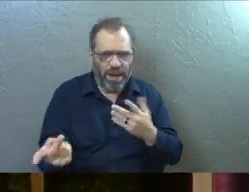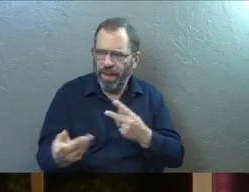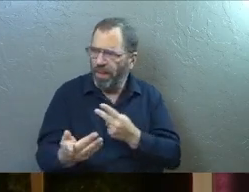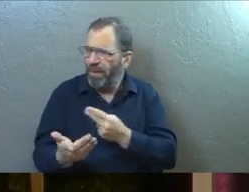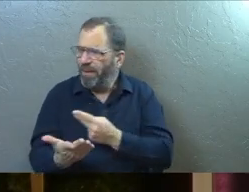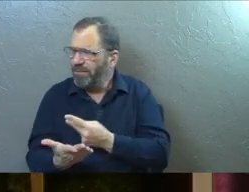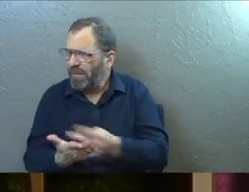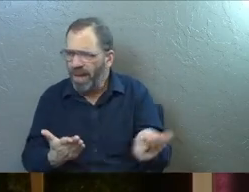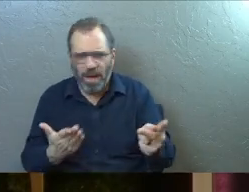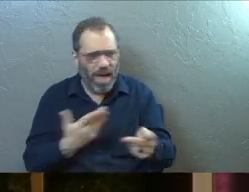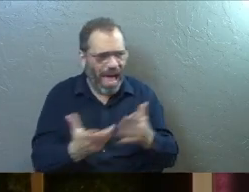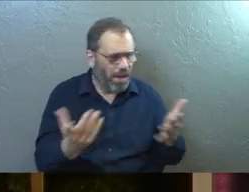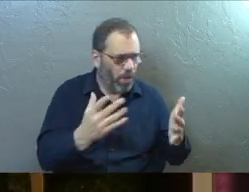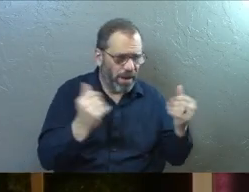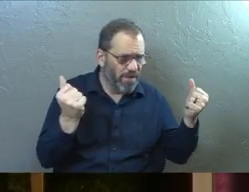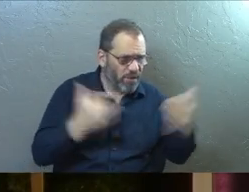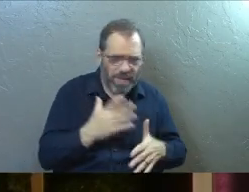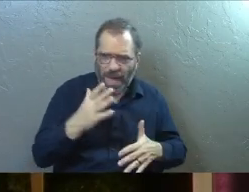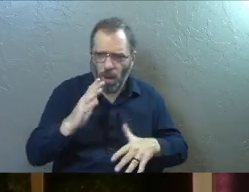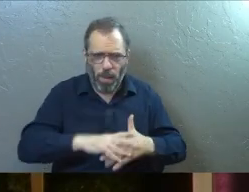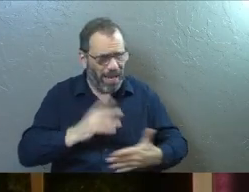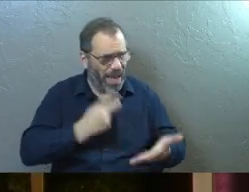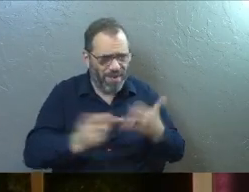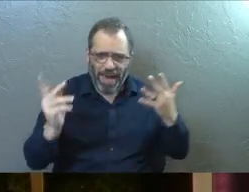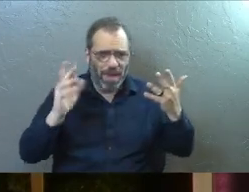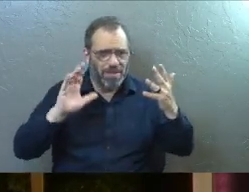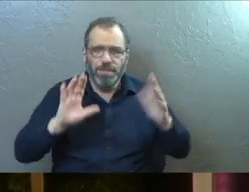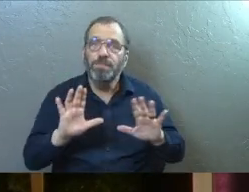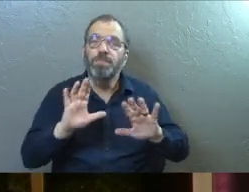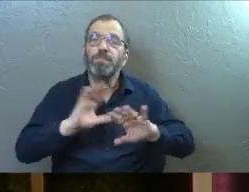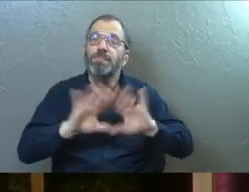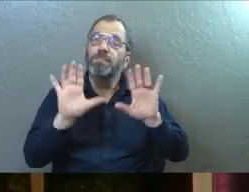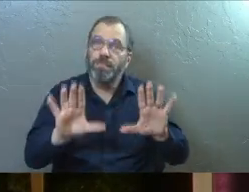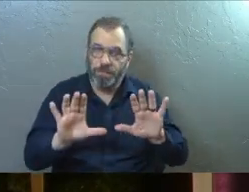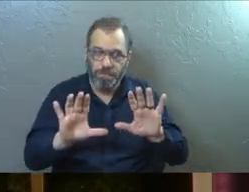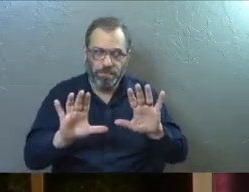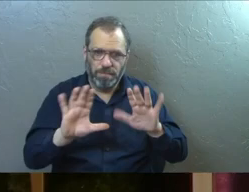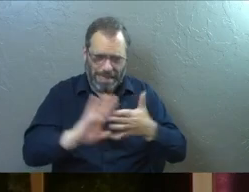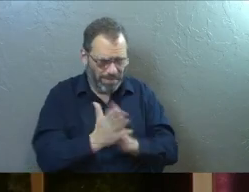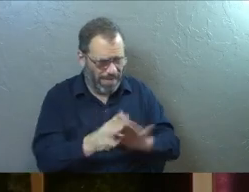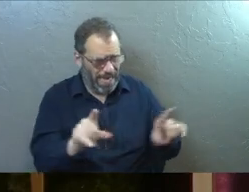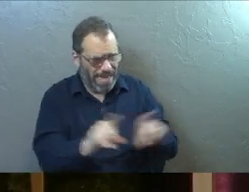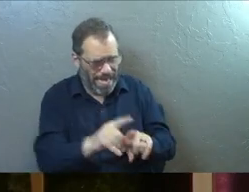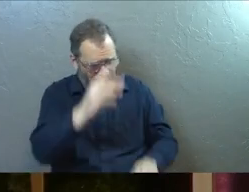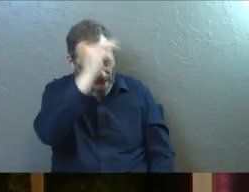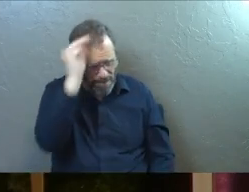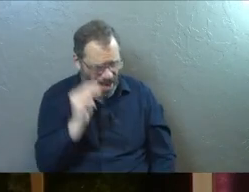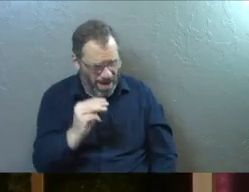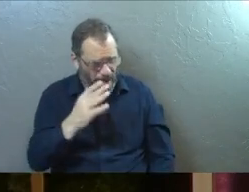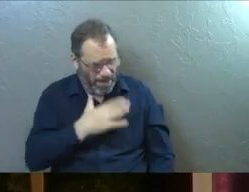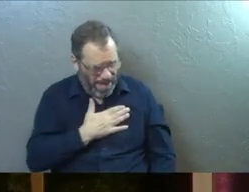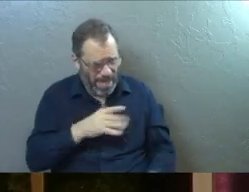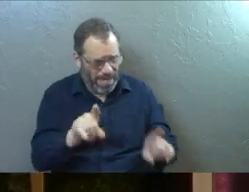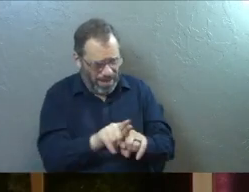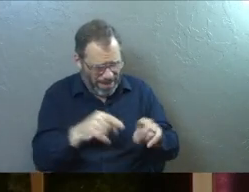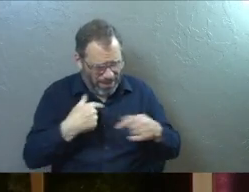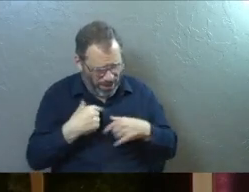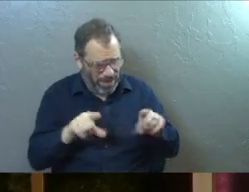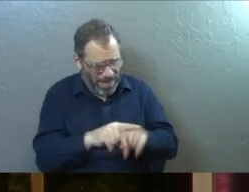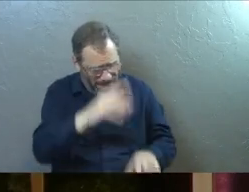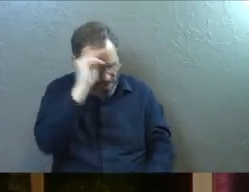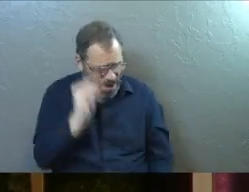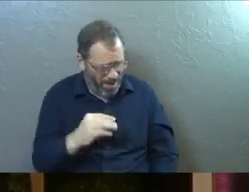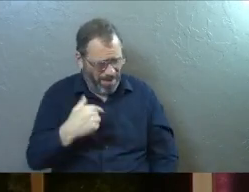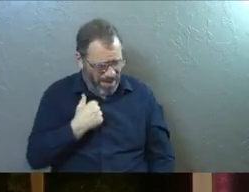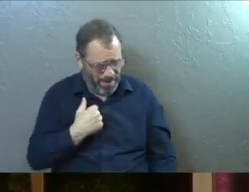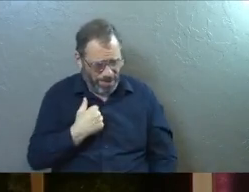don't go the way I thought they would, I don't want to freak out every time that happens. But instead, can I be like Mary and can I go, may it be to me exactly as you